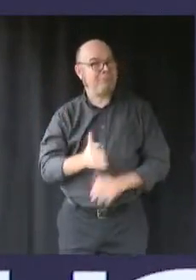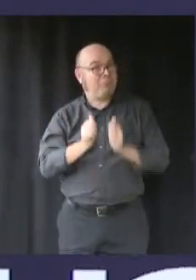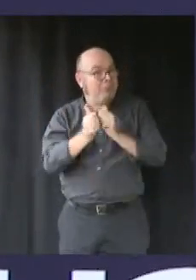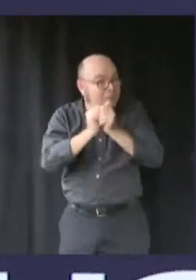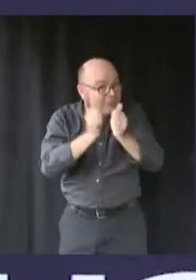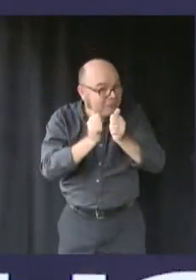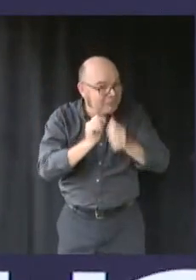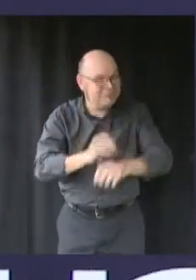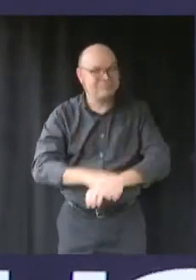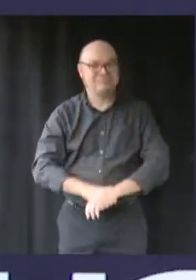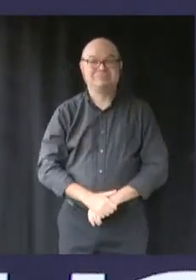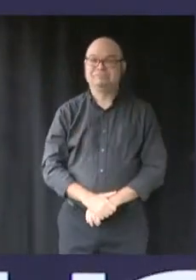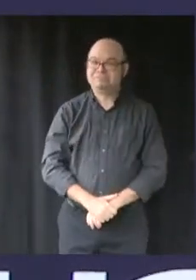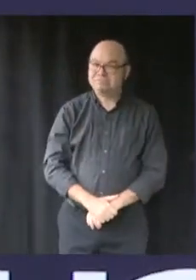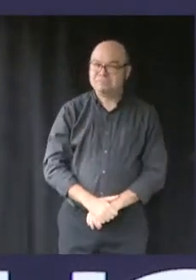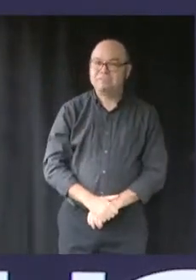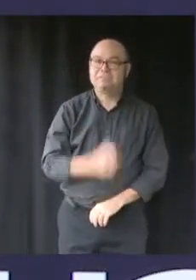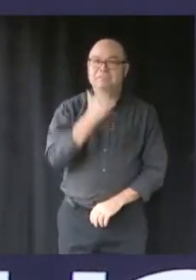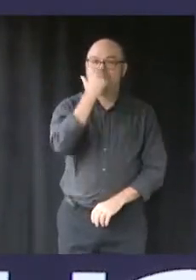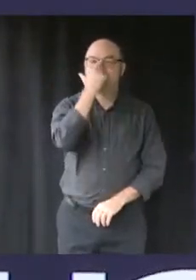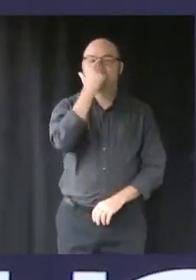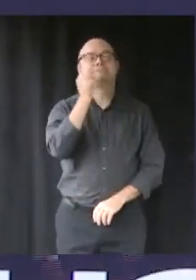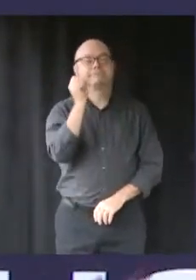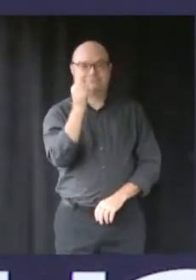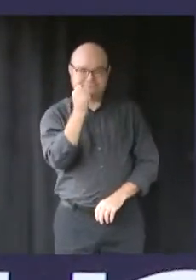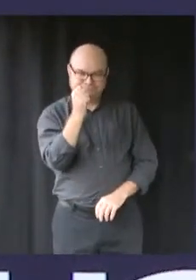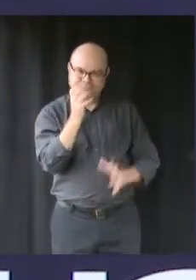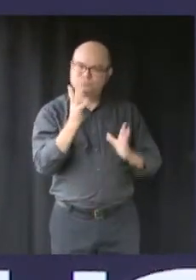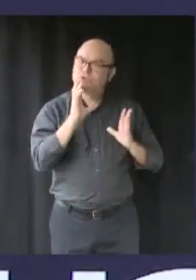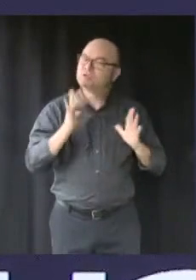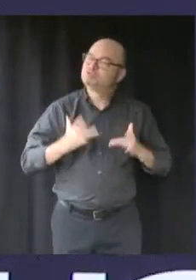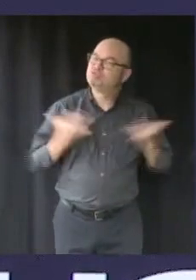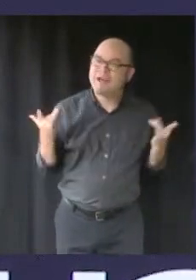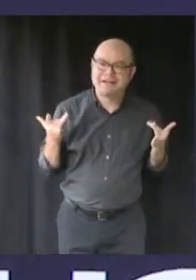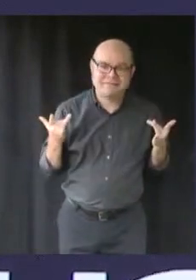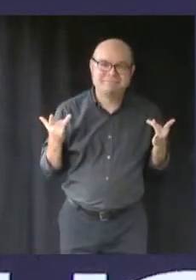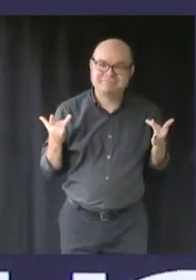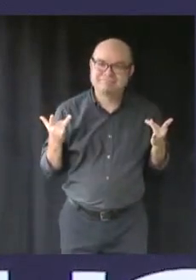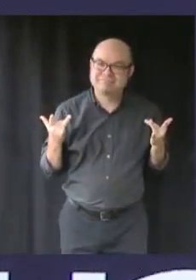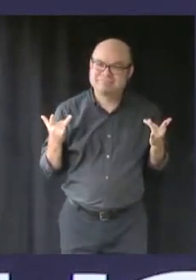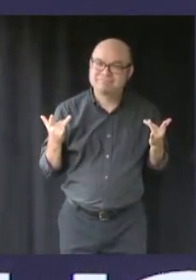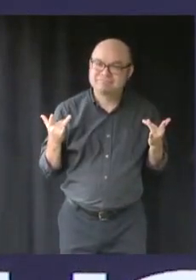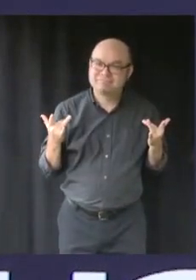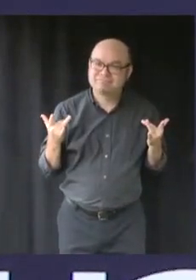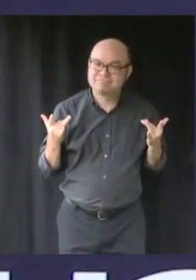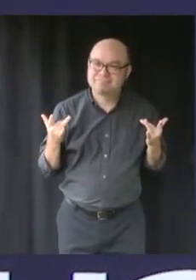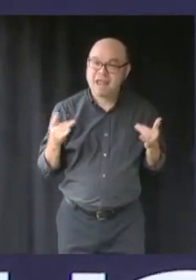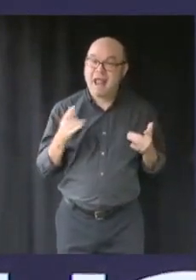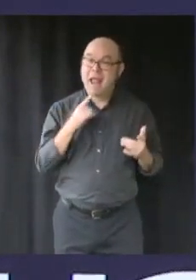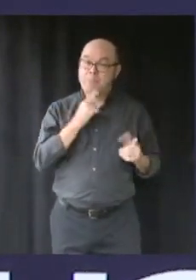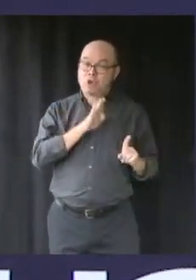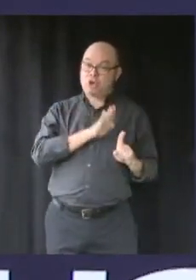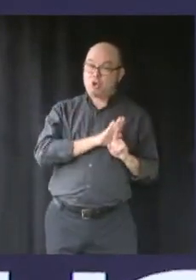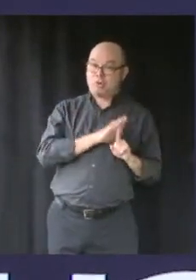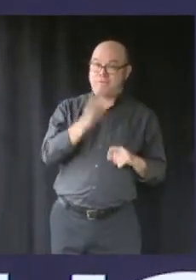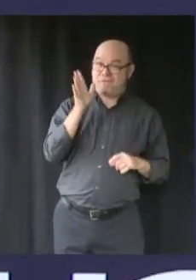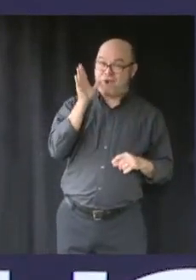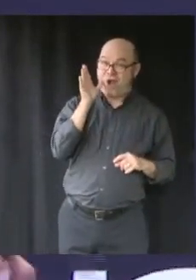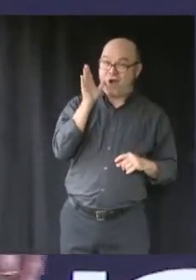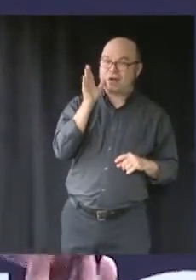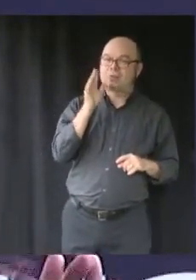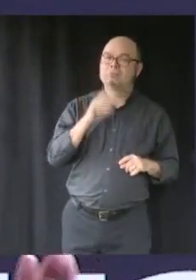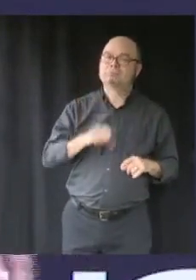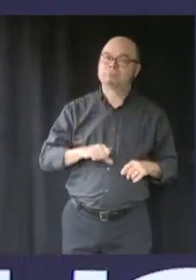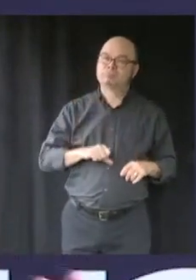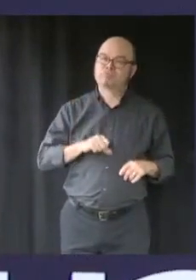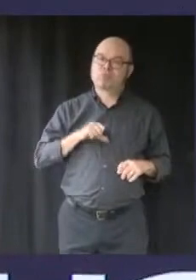Now, we're all thrilled for you, and your dad, I'm sure, is very, very proud, but your mom would have been over the moon.